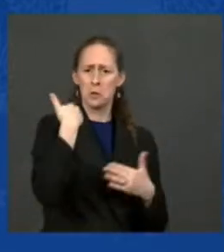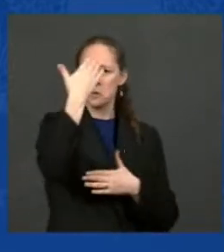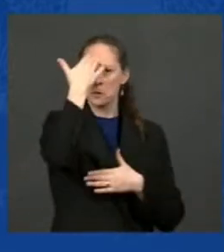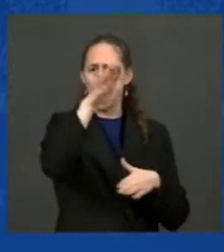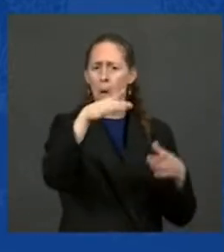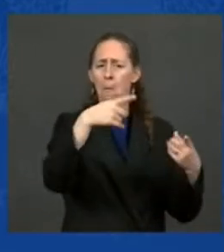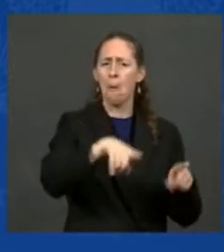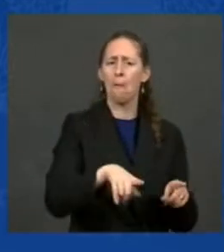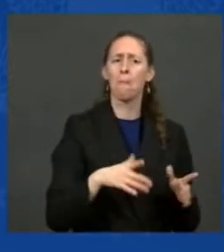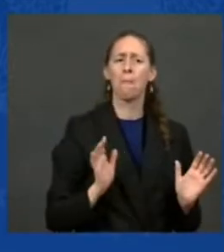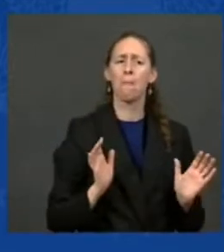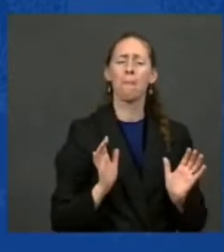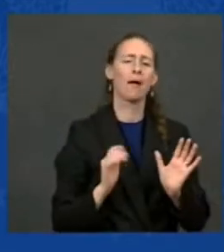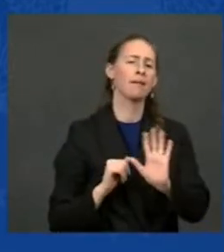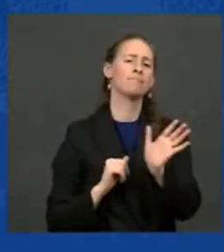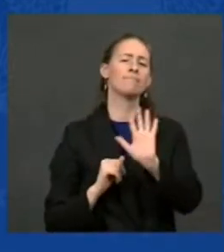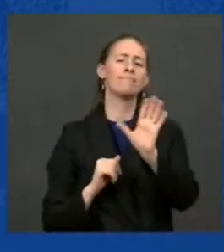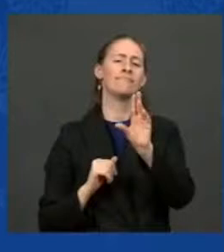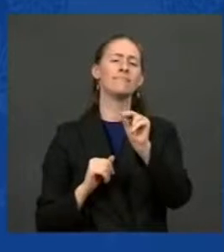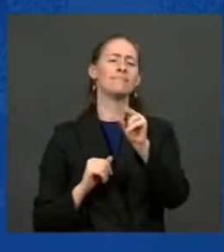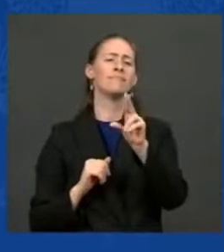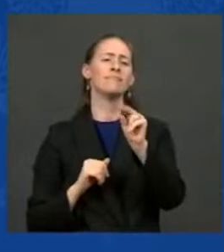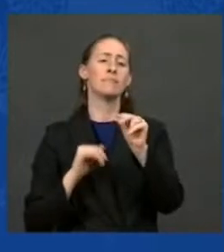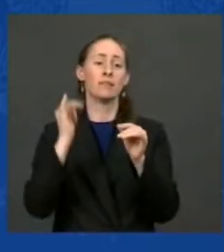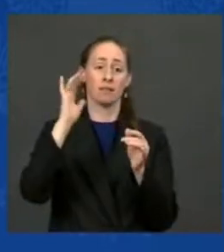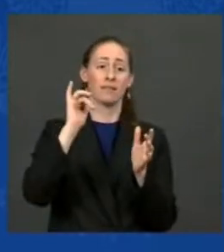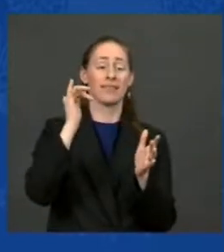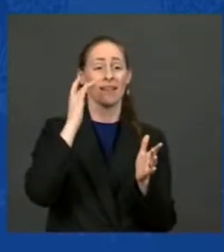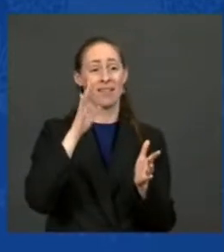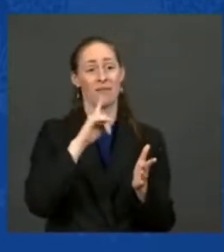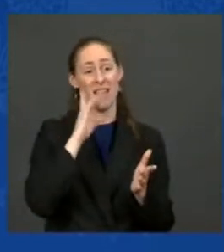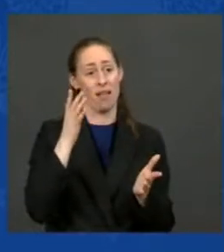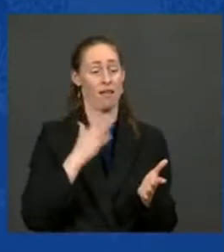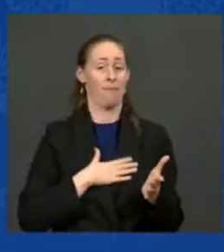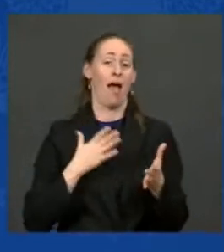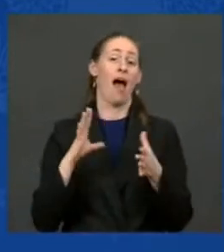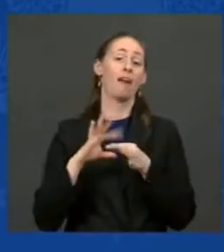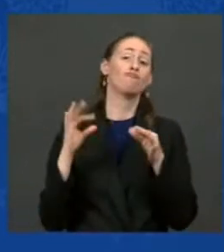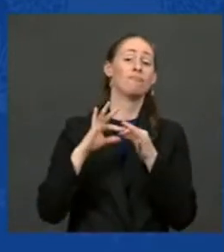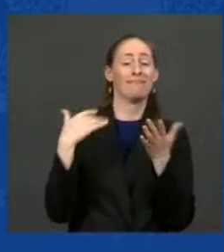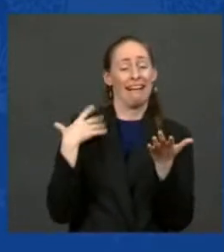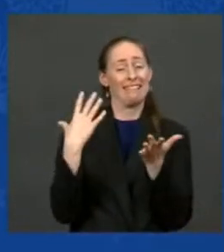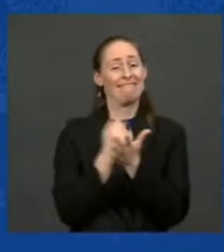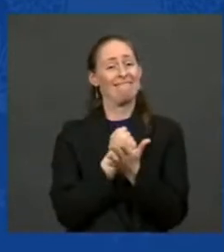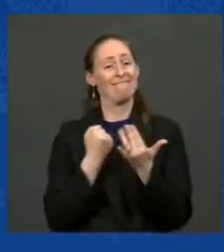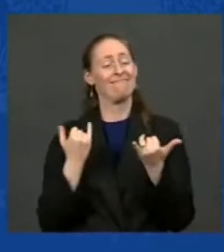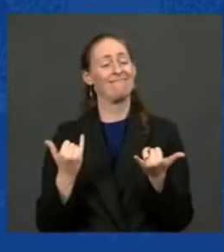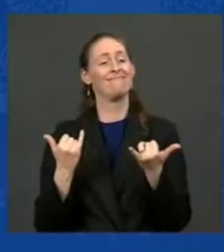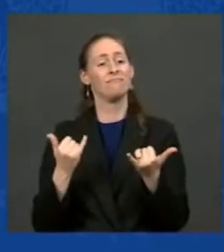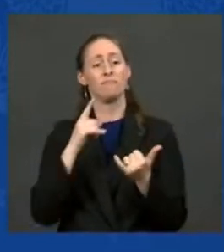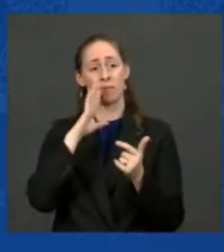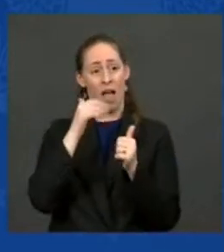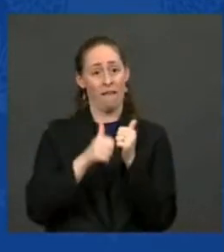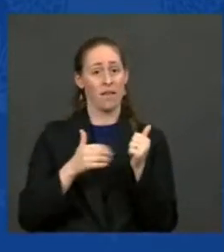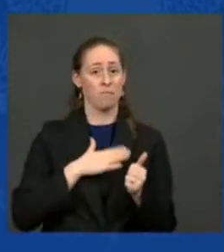That's why, if you'll again excuse a point of personal privilege, when each of my children, and now my grandchildren, turn the